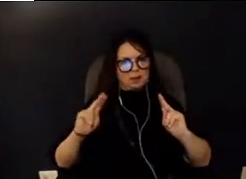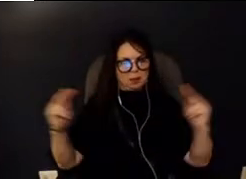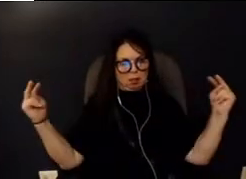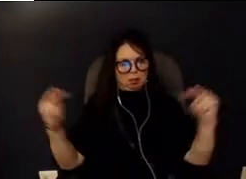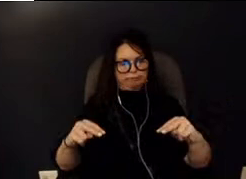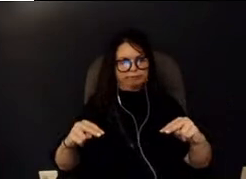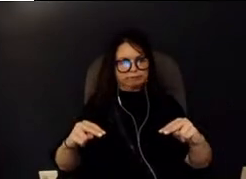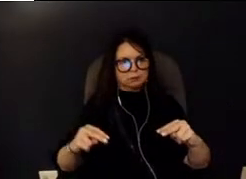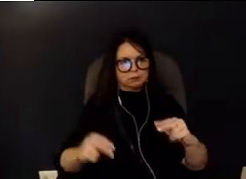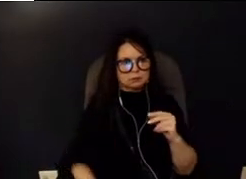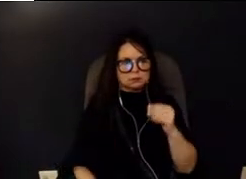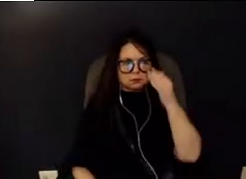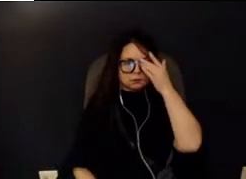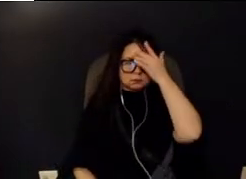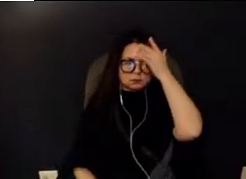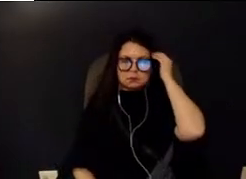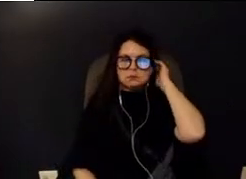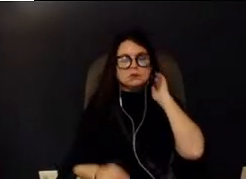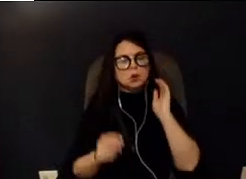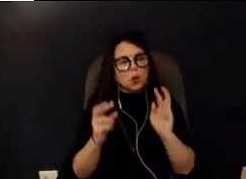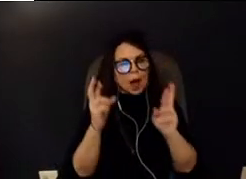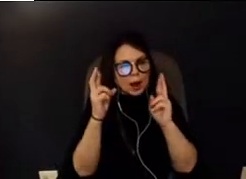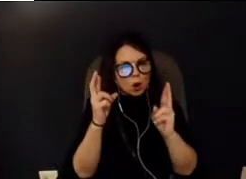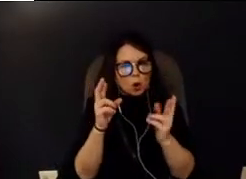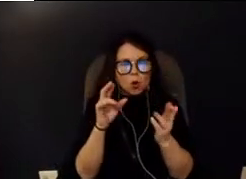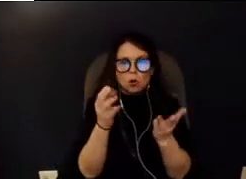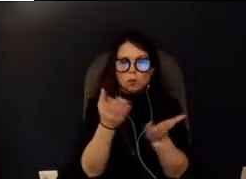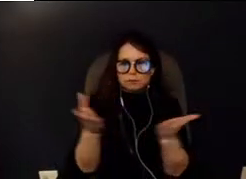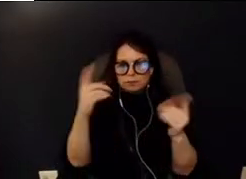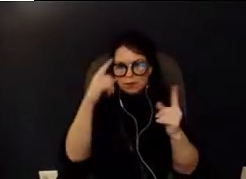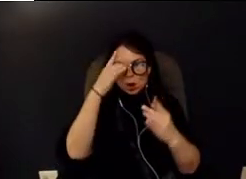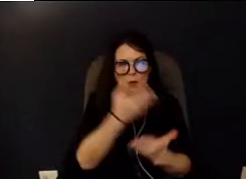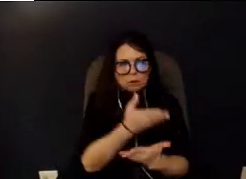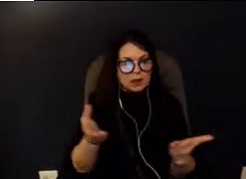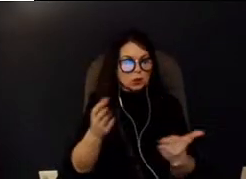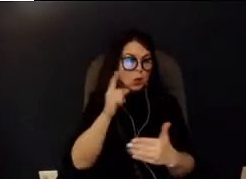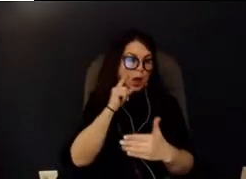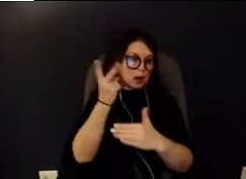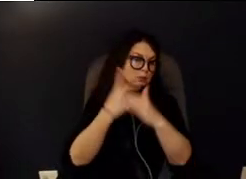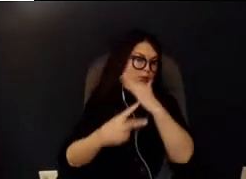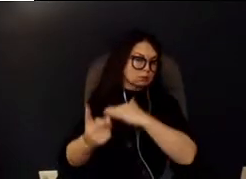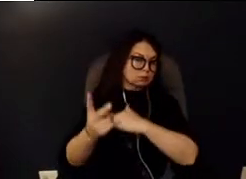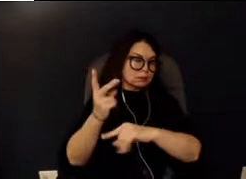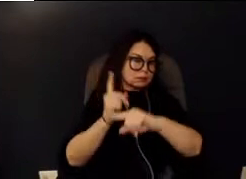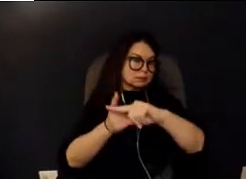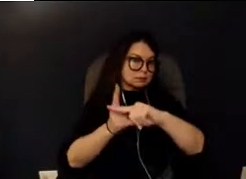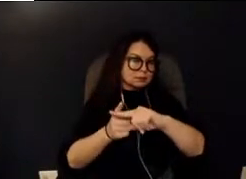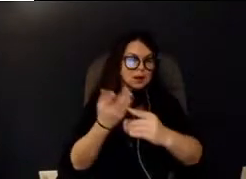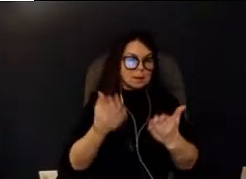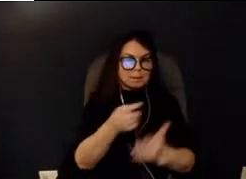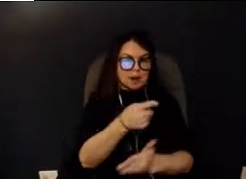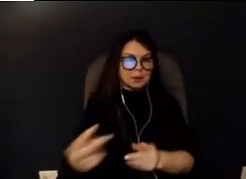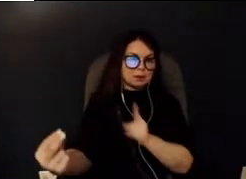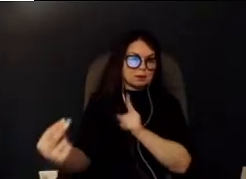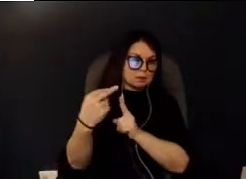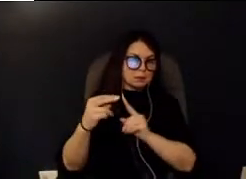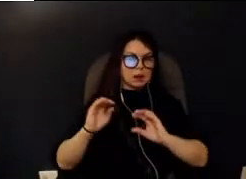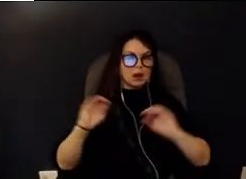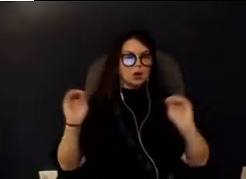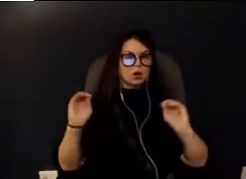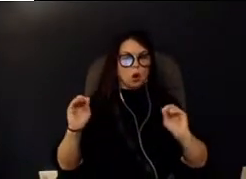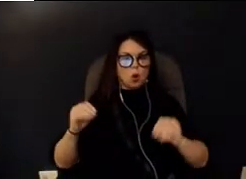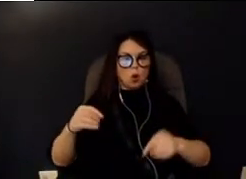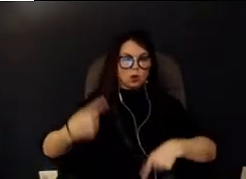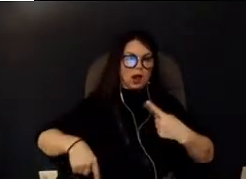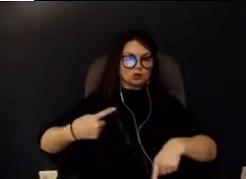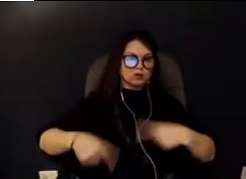And I hope you'll support this. And I'm optimistically hoping that it might be received as a fairly non-controversial technical amendment, since it does not change what we